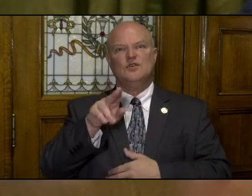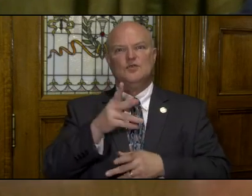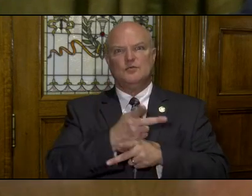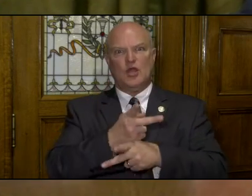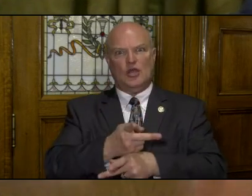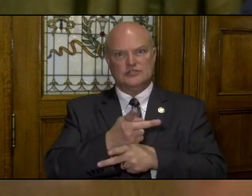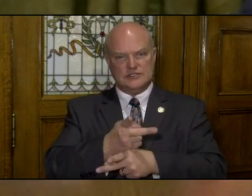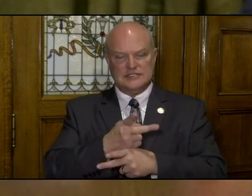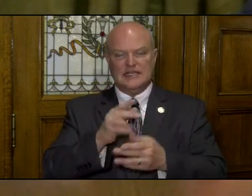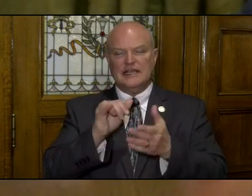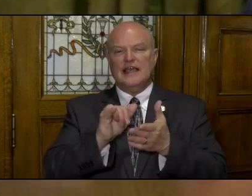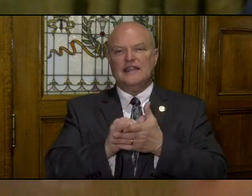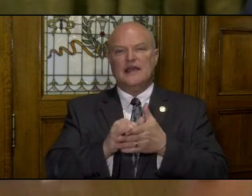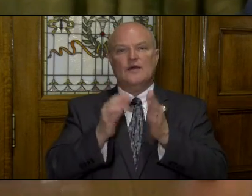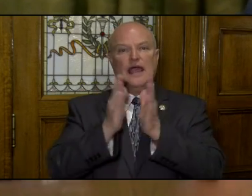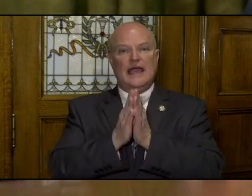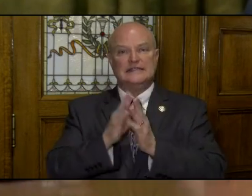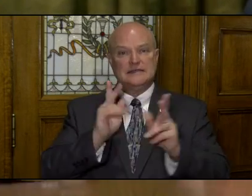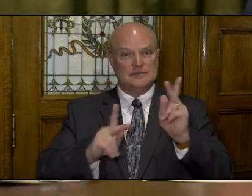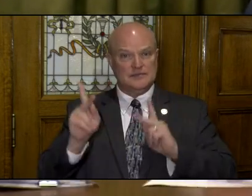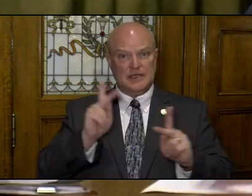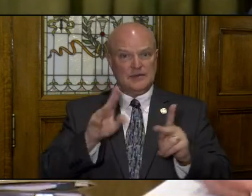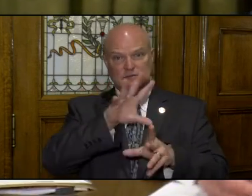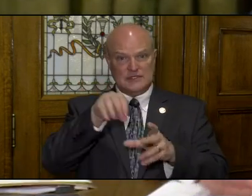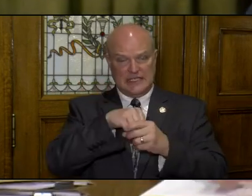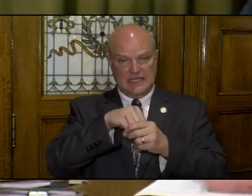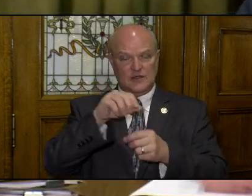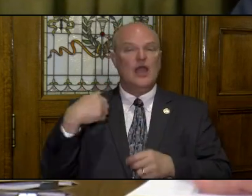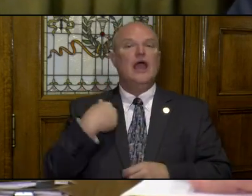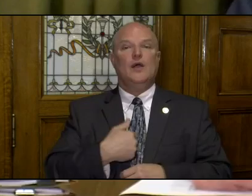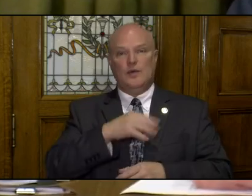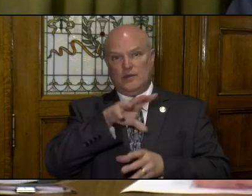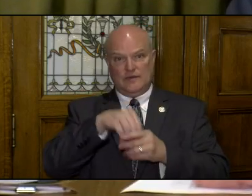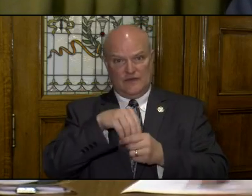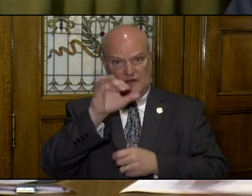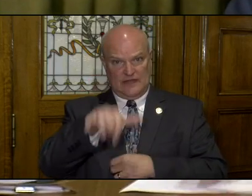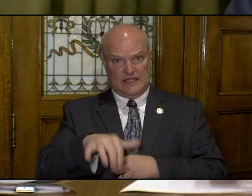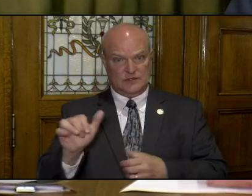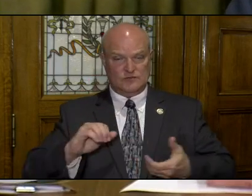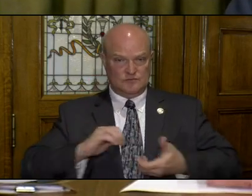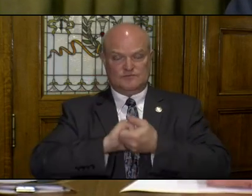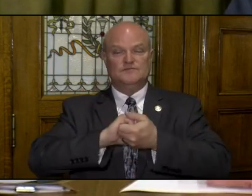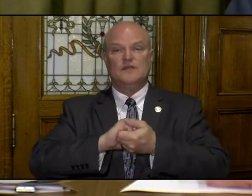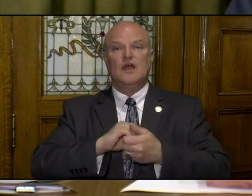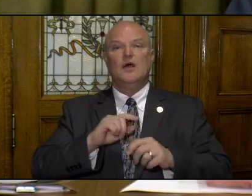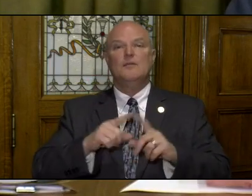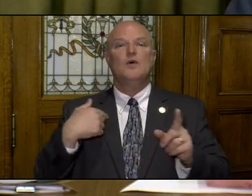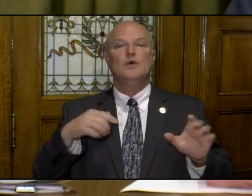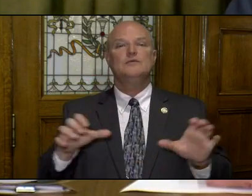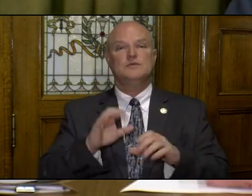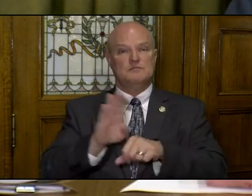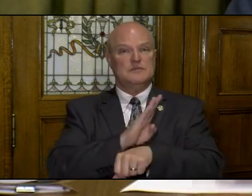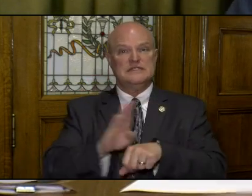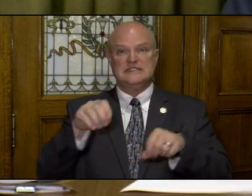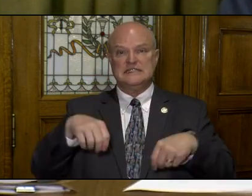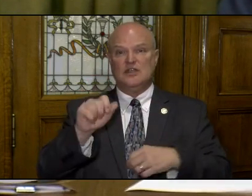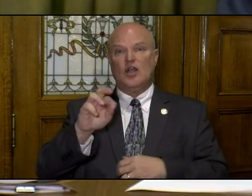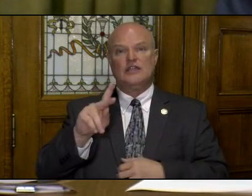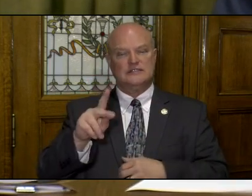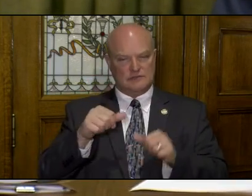precautions that we're asking the public to engage in, and we will engage in that, but we're going to be doing business in